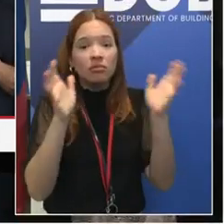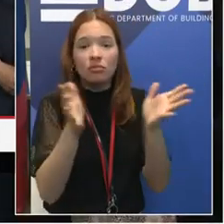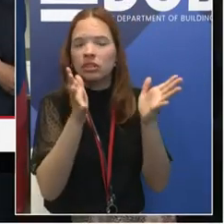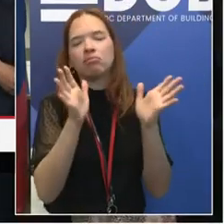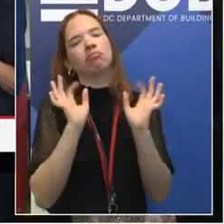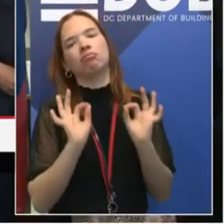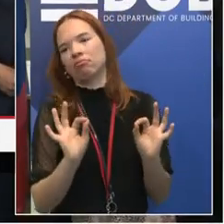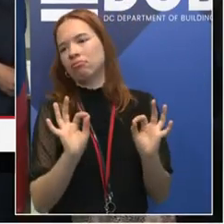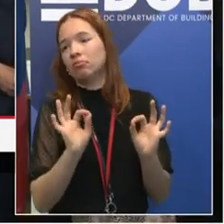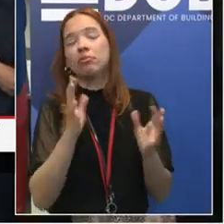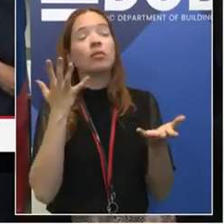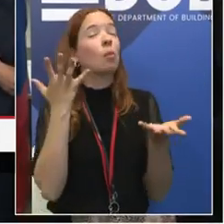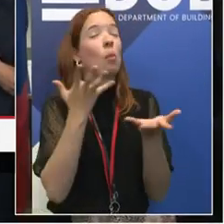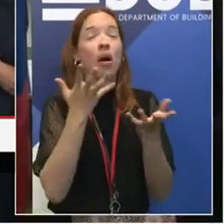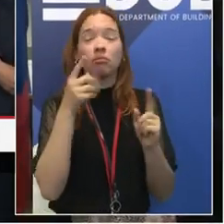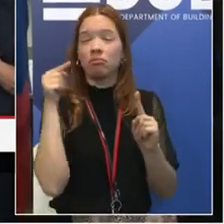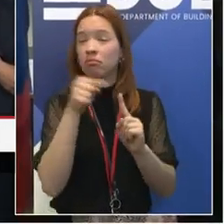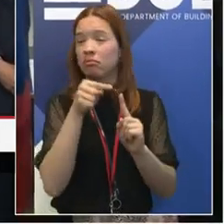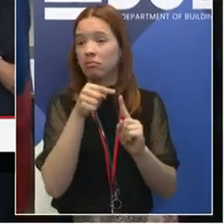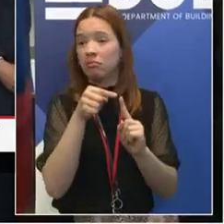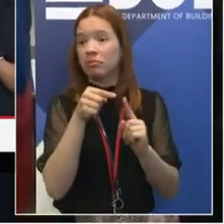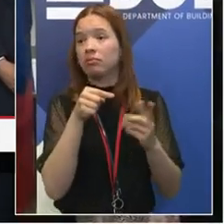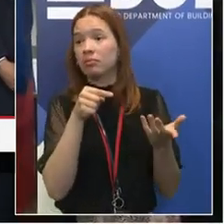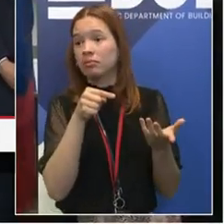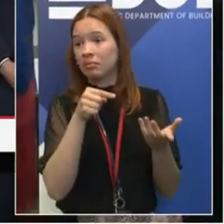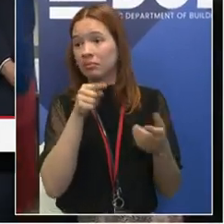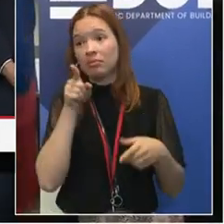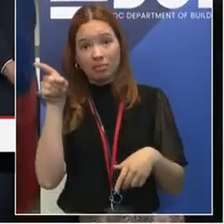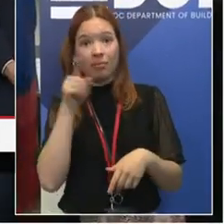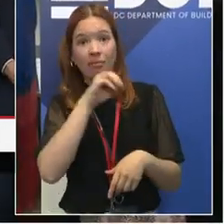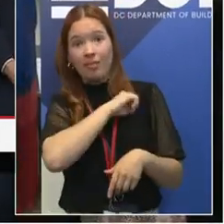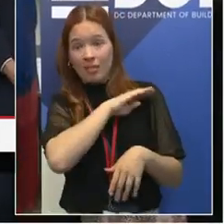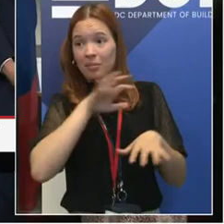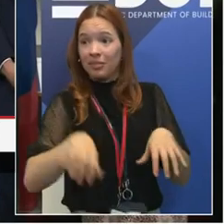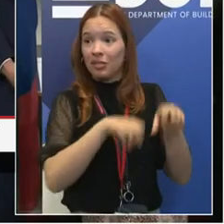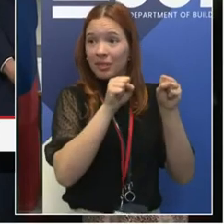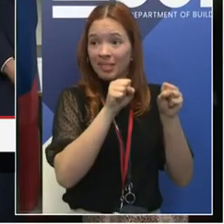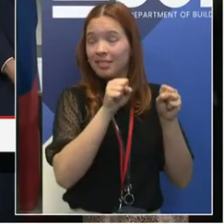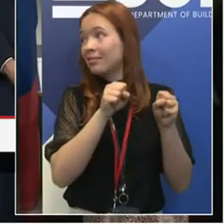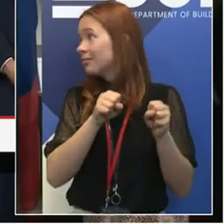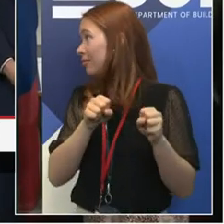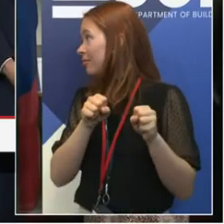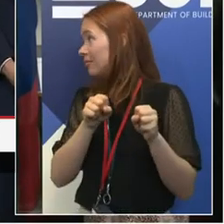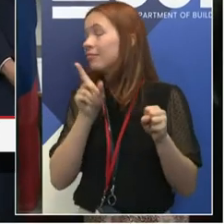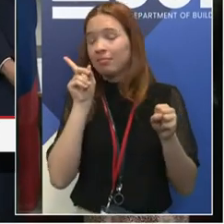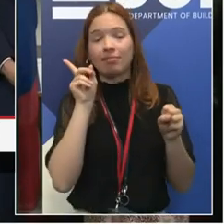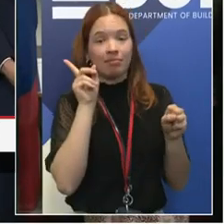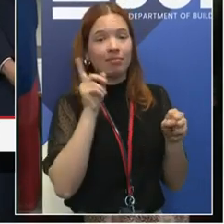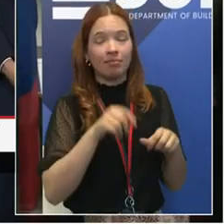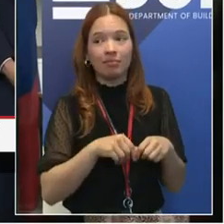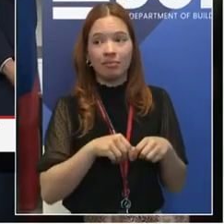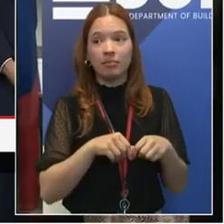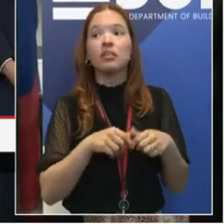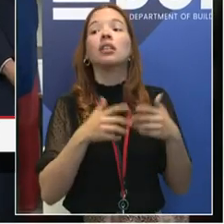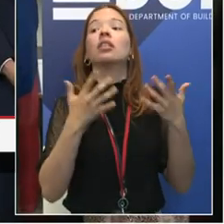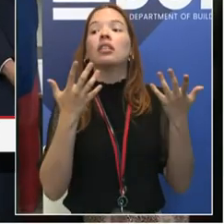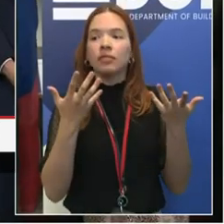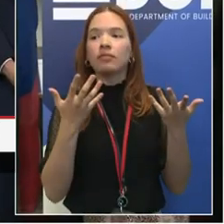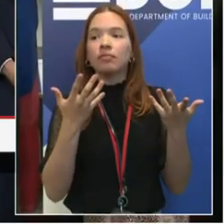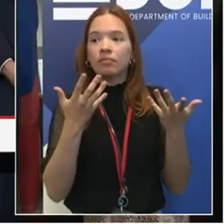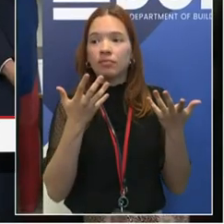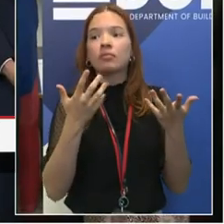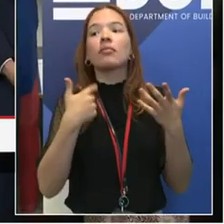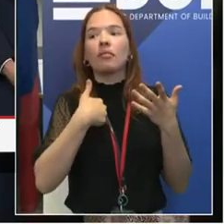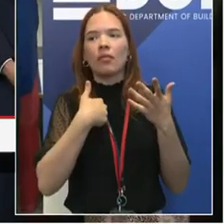We're adding people to our downtown. We're adding people to our downtown. We're adding people to our downtown. And that's where we